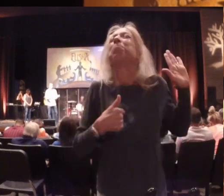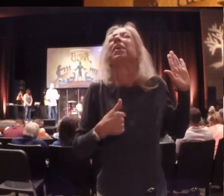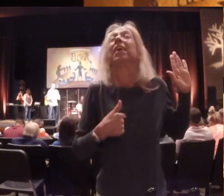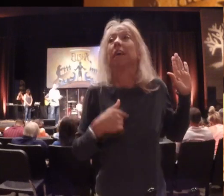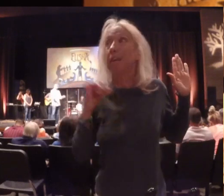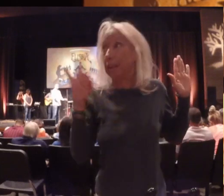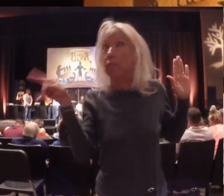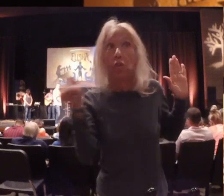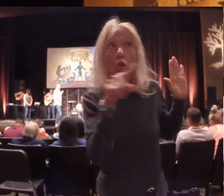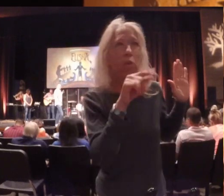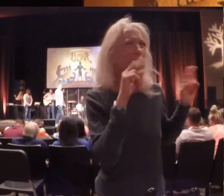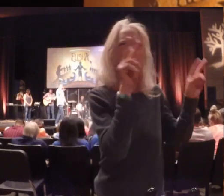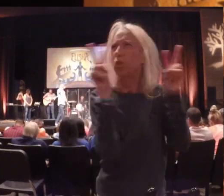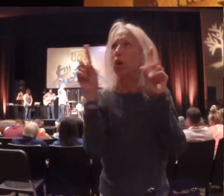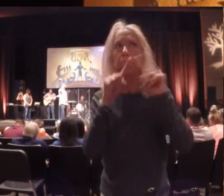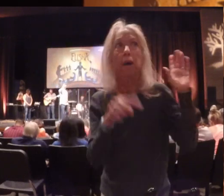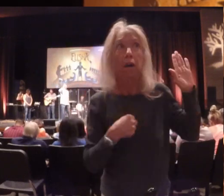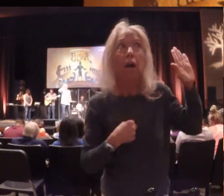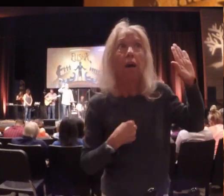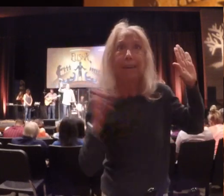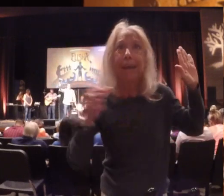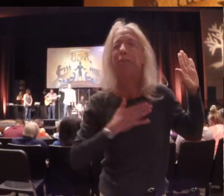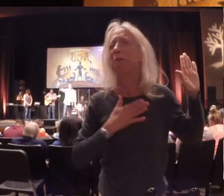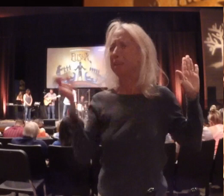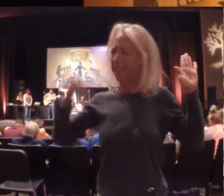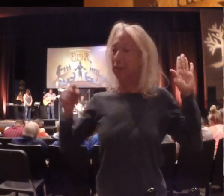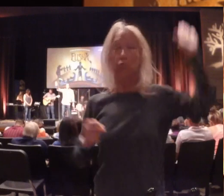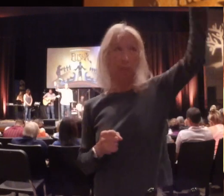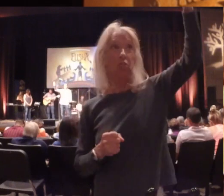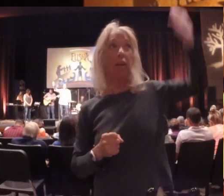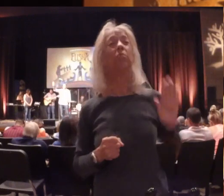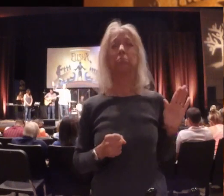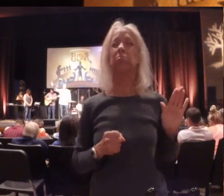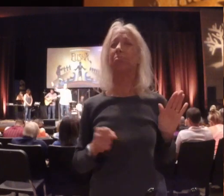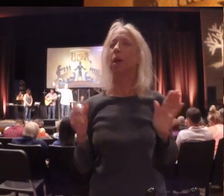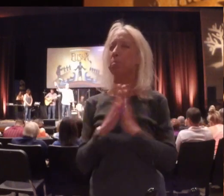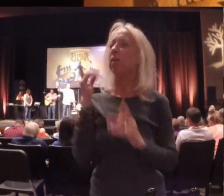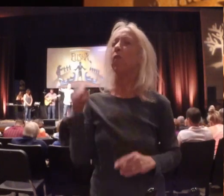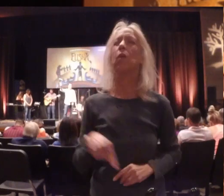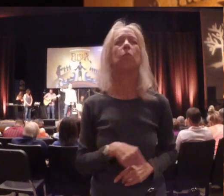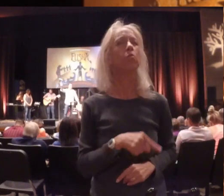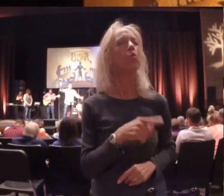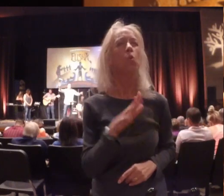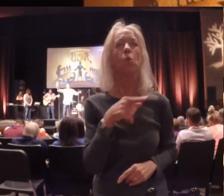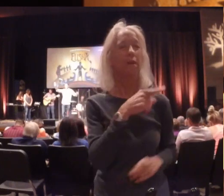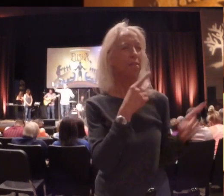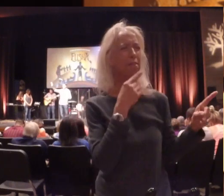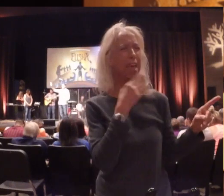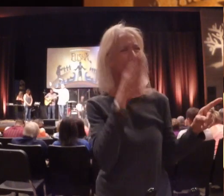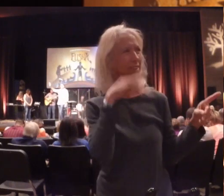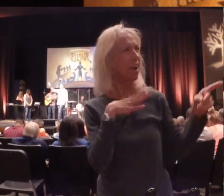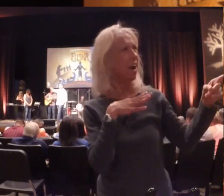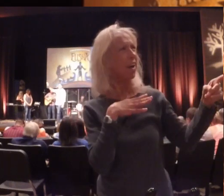heart. Finally. We want to pray for you as a church with no one looking around. If that's you this morning, say, I finally put my faith in Jesus. Just raise your hand. We want to pray